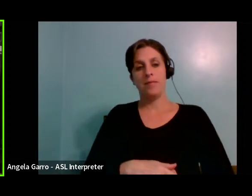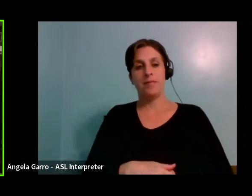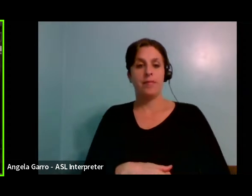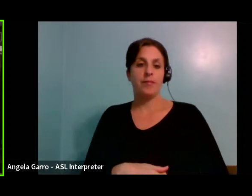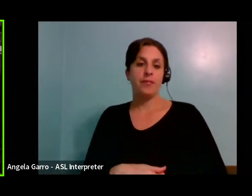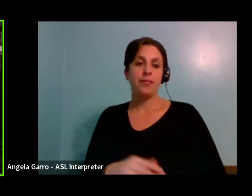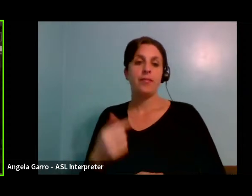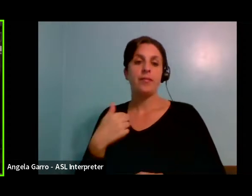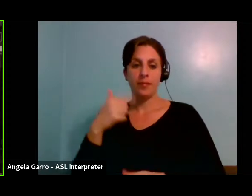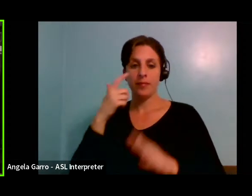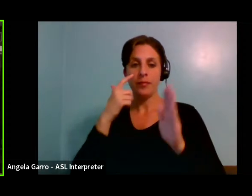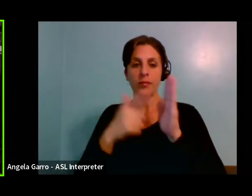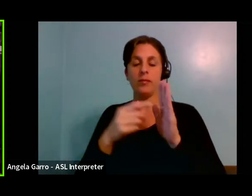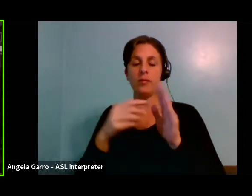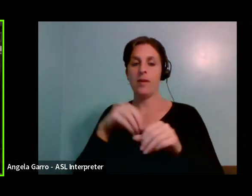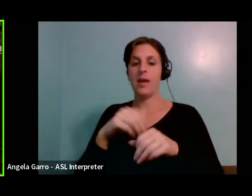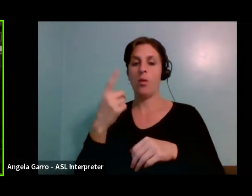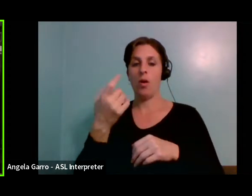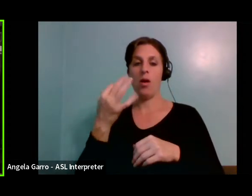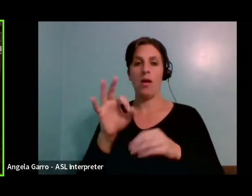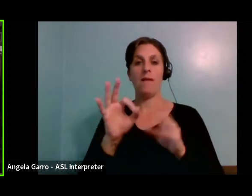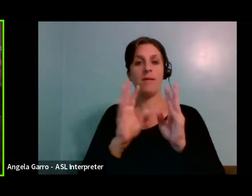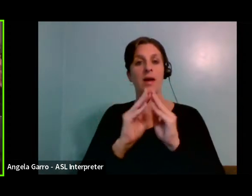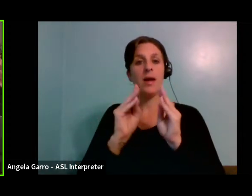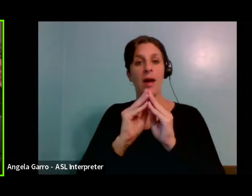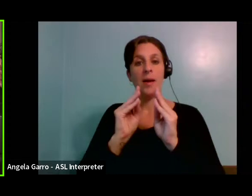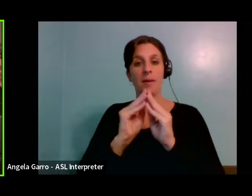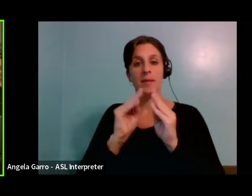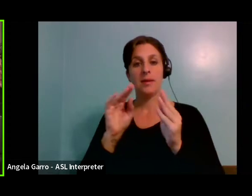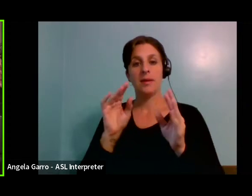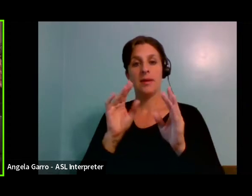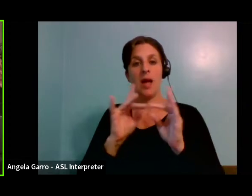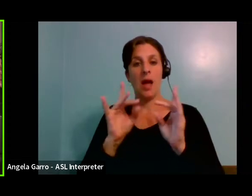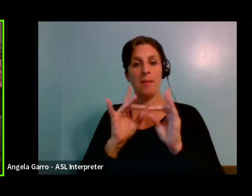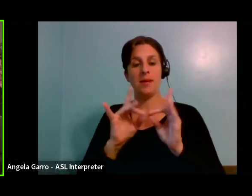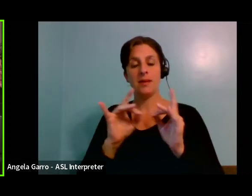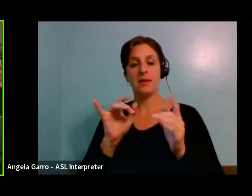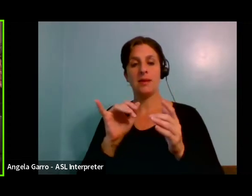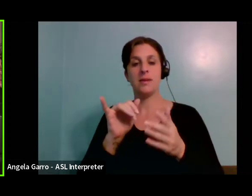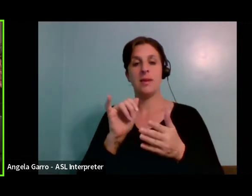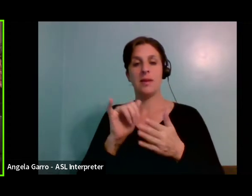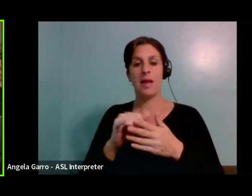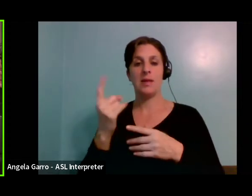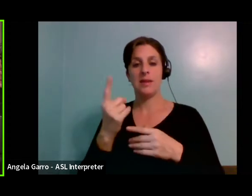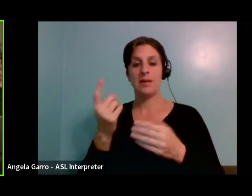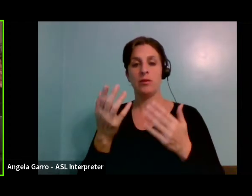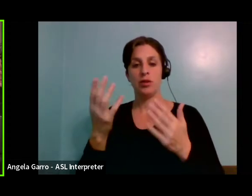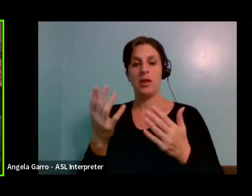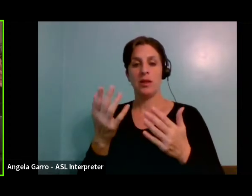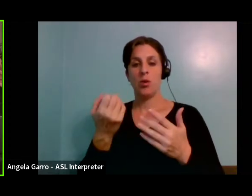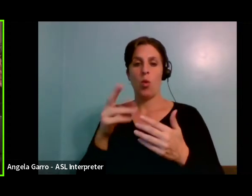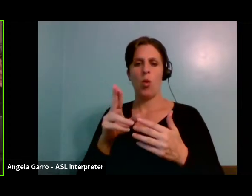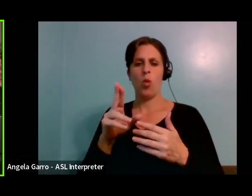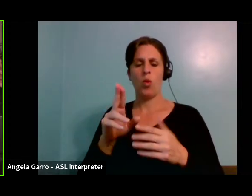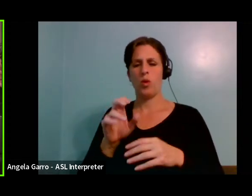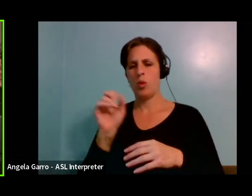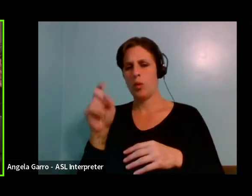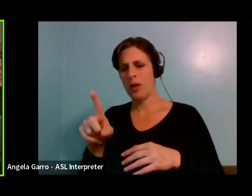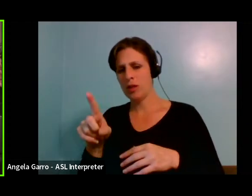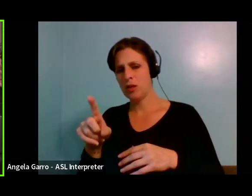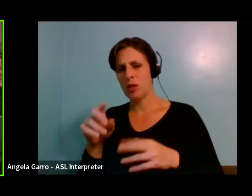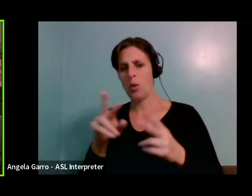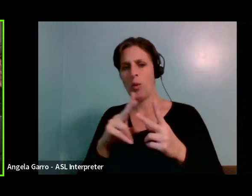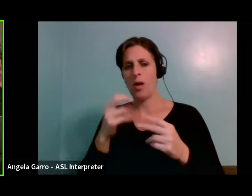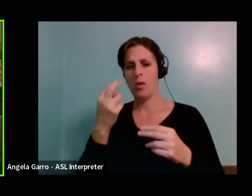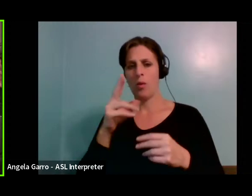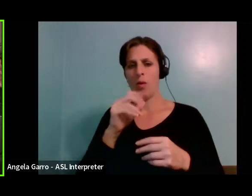I did notice in one of the comments that someone suggested or questioned whether we could